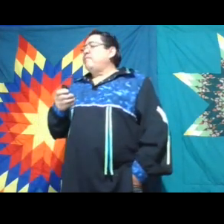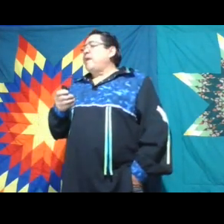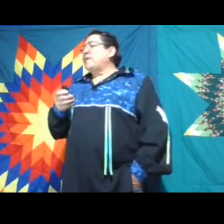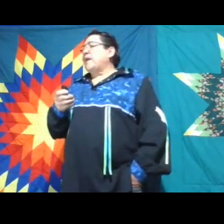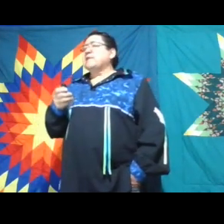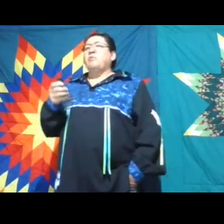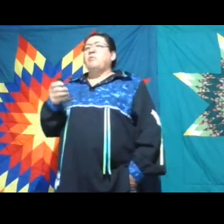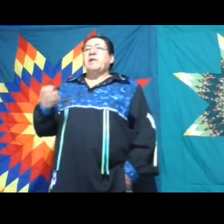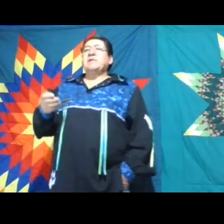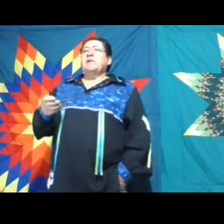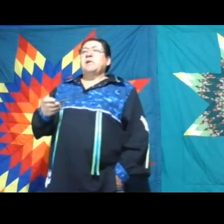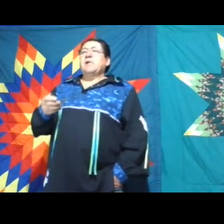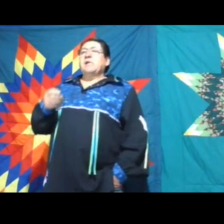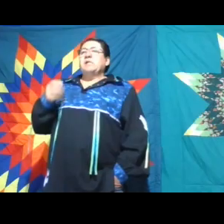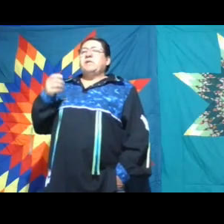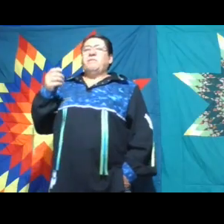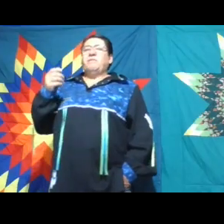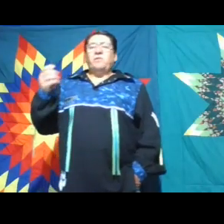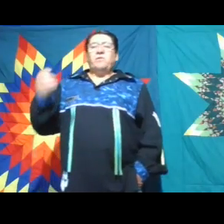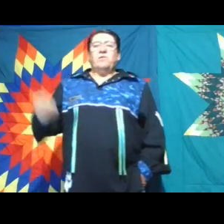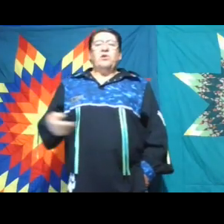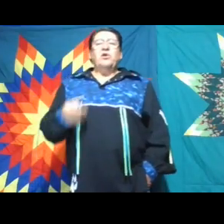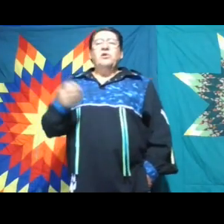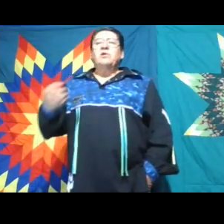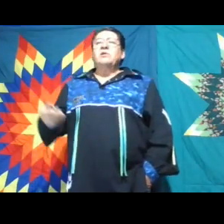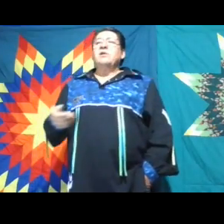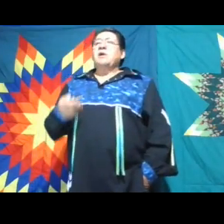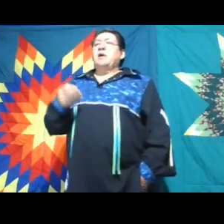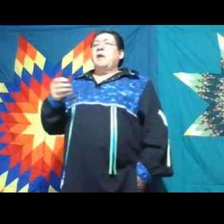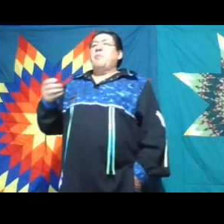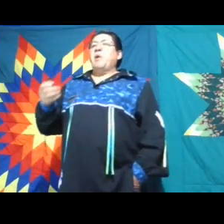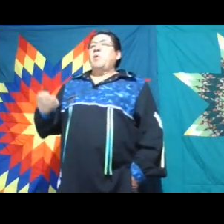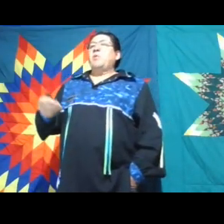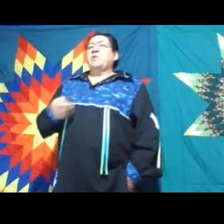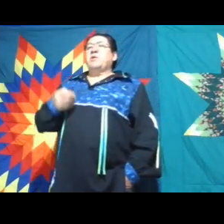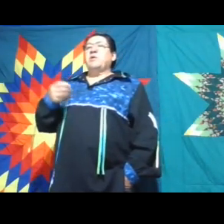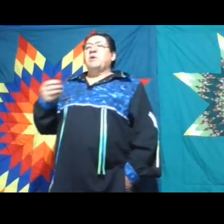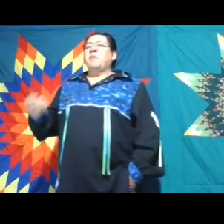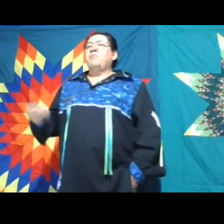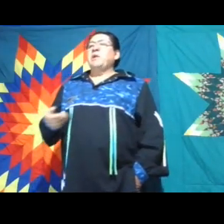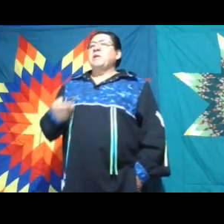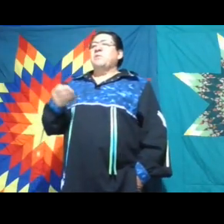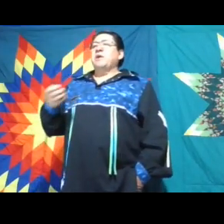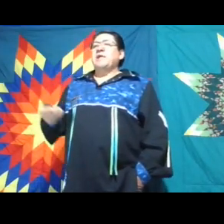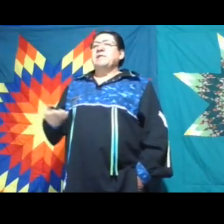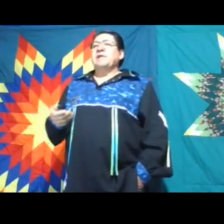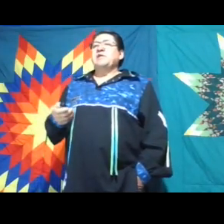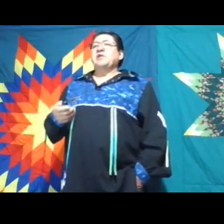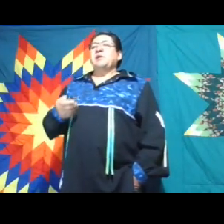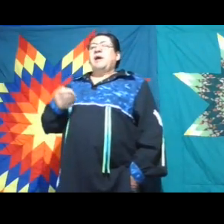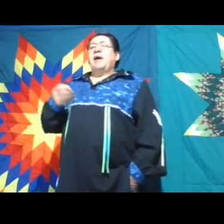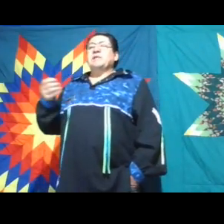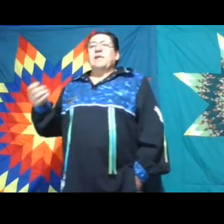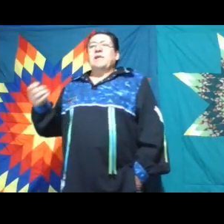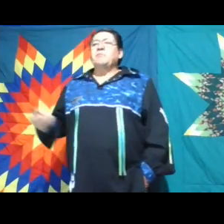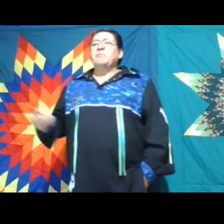are fantastic ways to learn about your company's